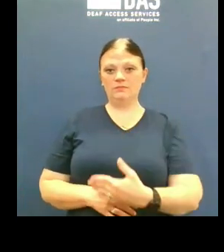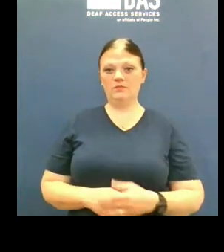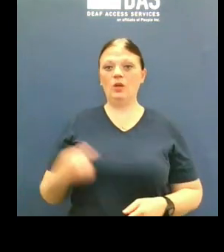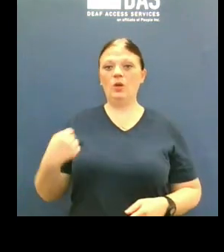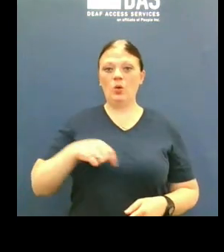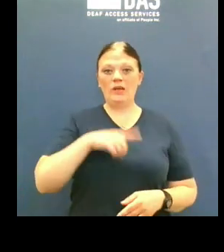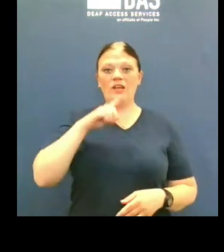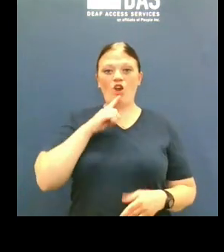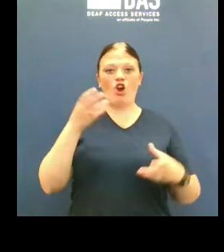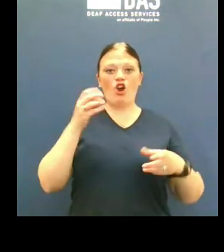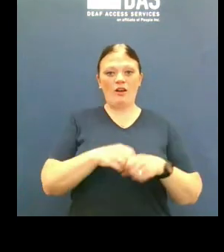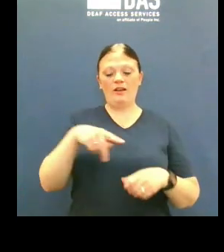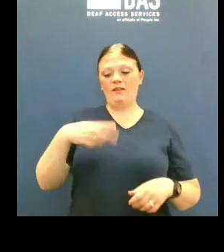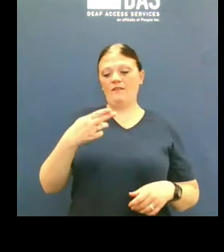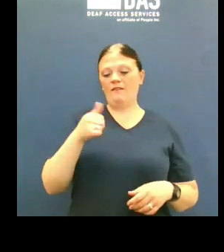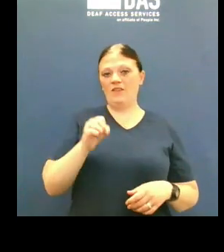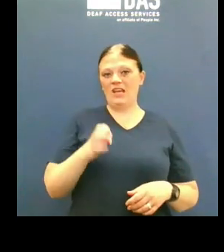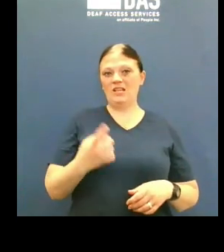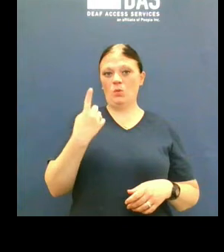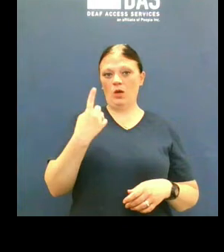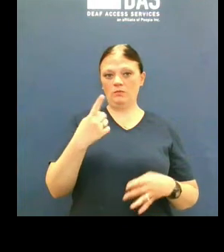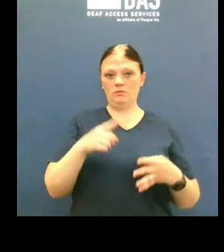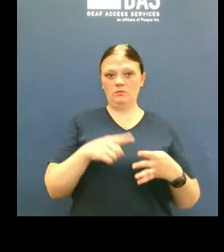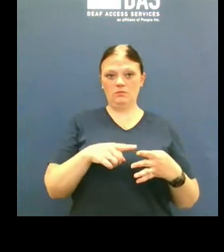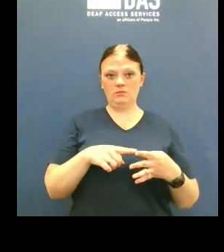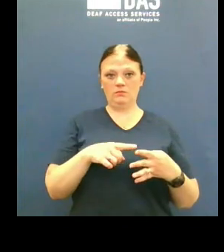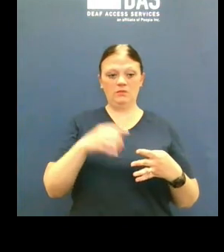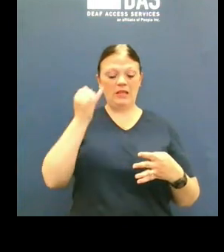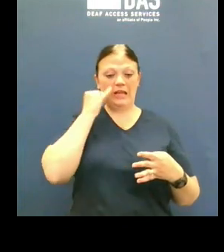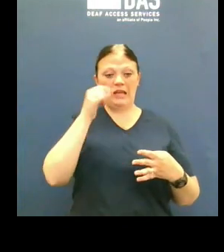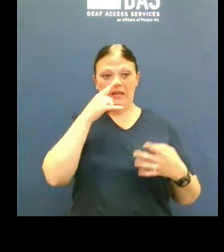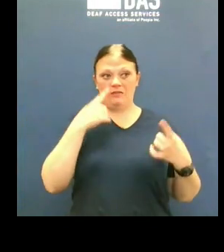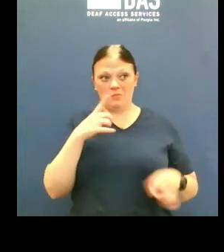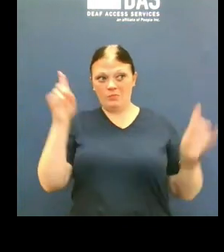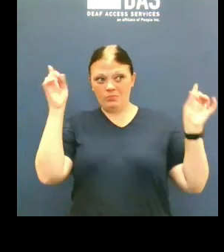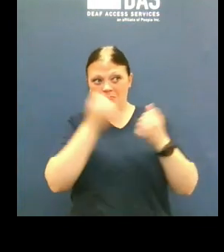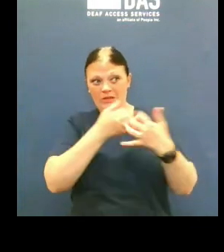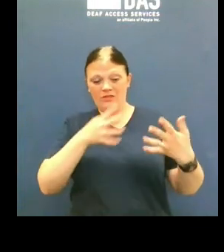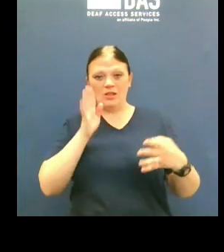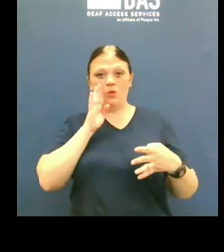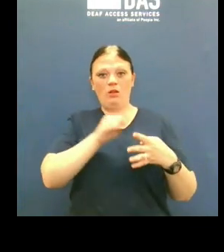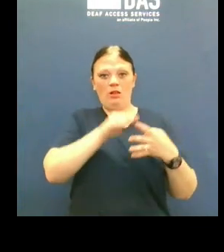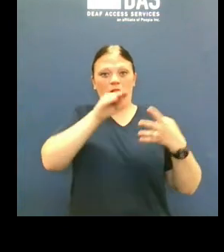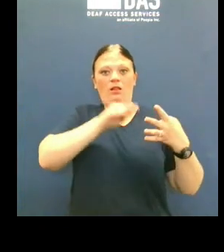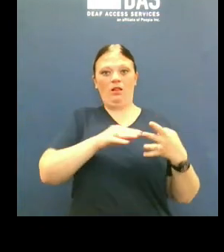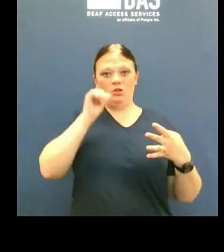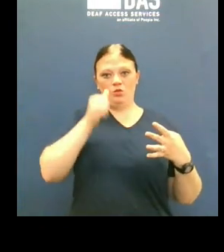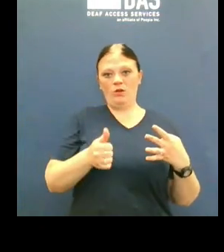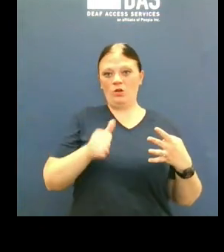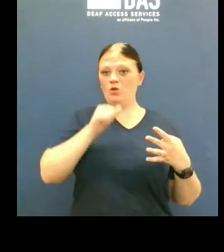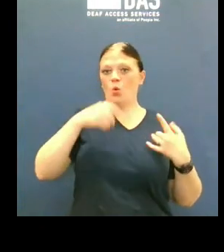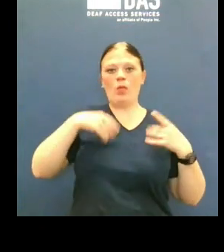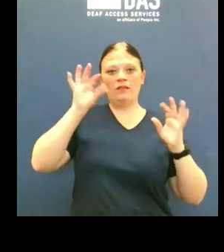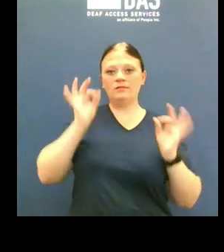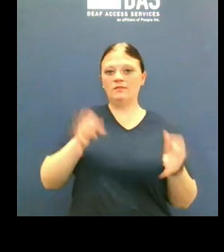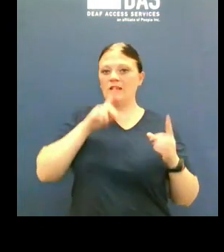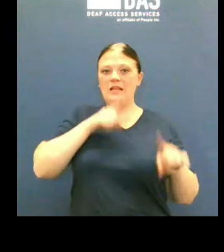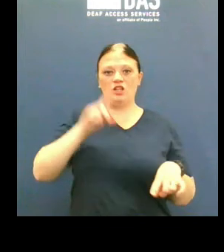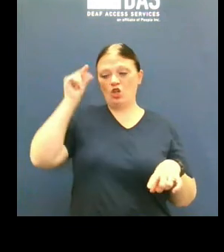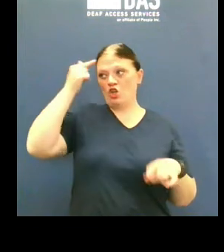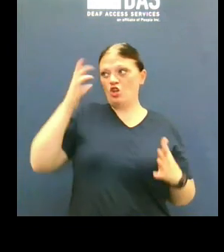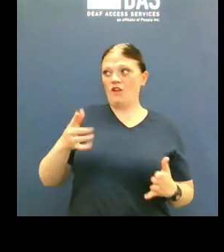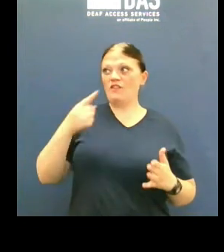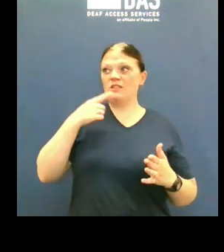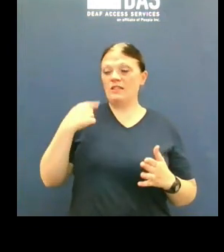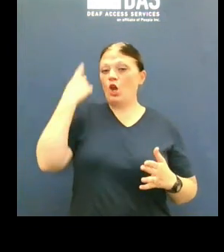in phase 1, and if things go well, we'll be in phase 2 tomorrow. Though I don't have the definitive answer. The governor said we